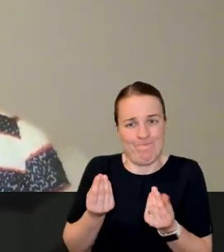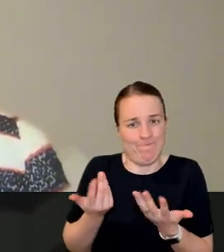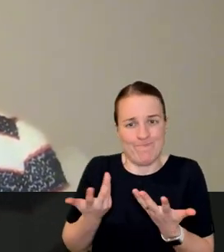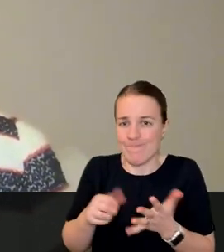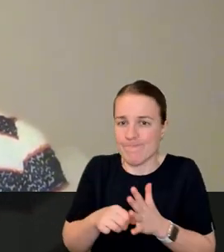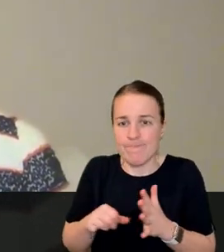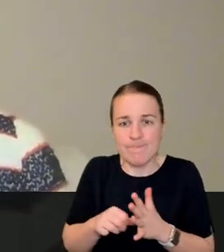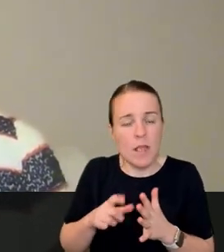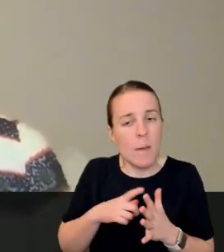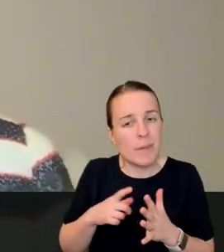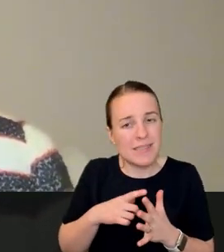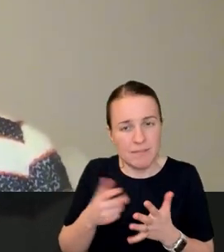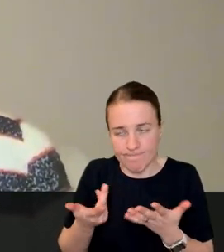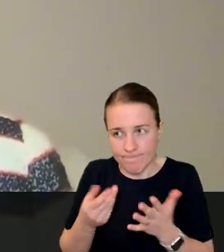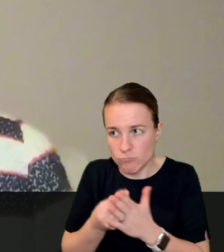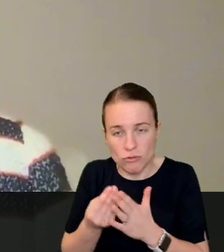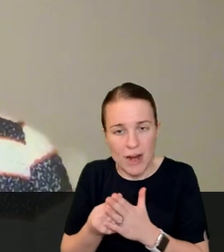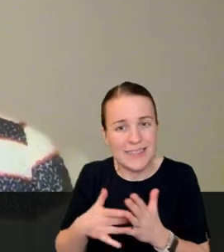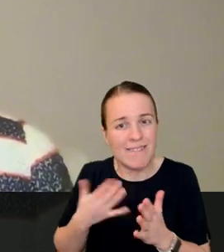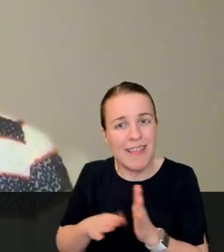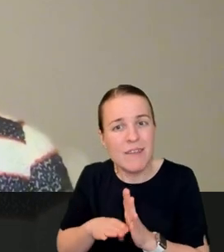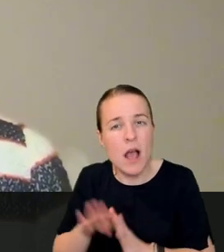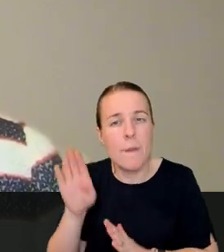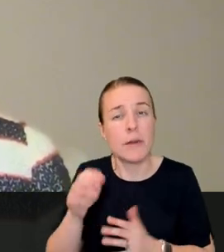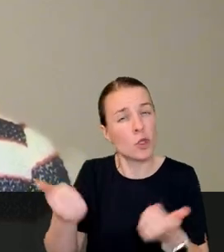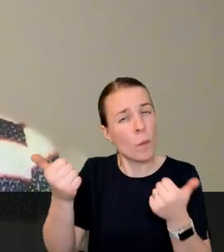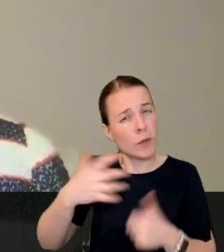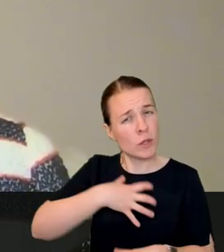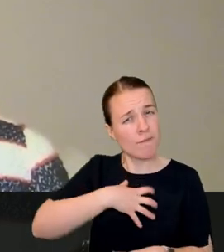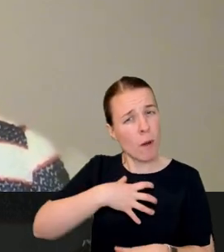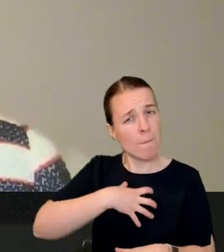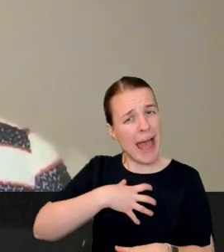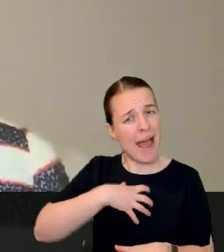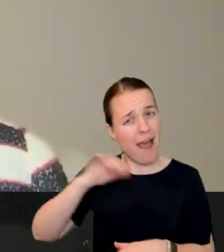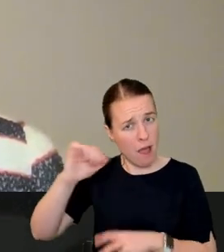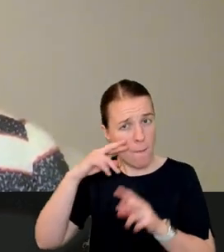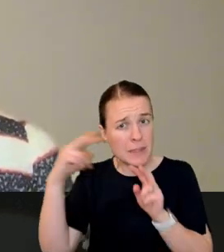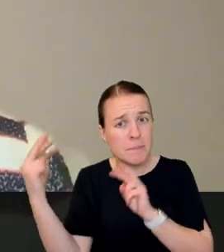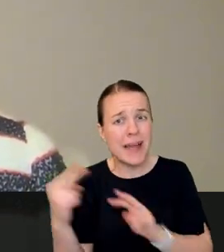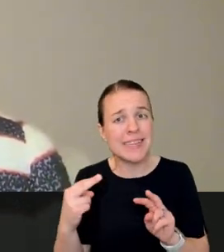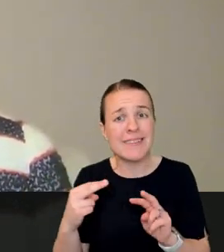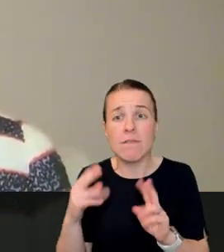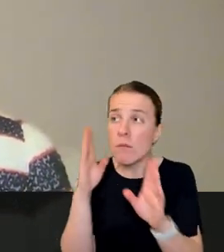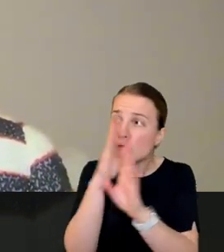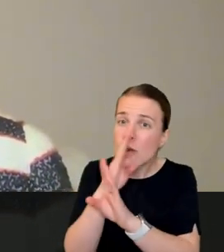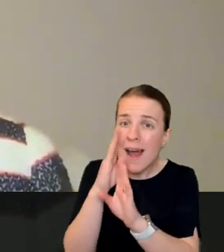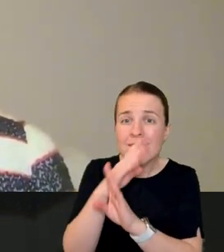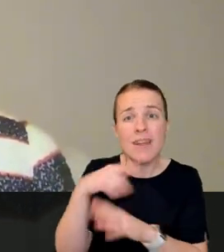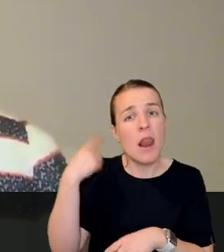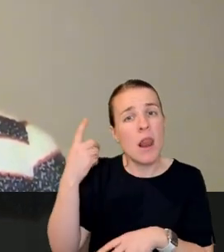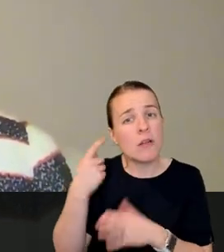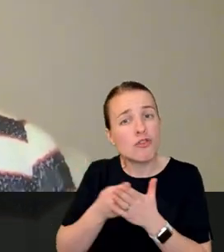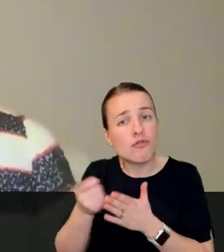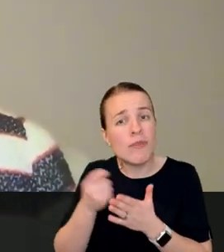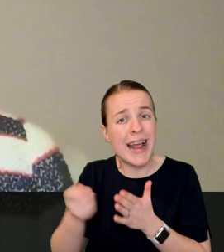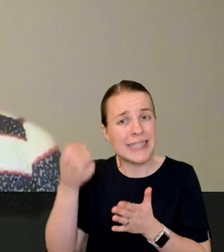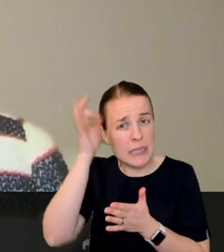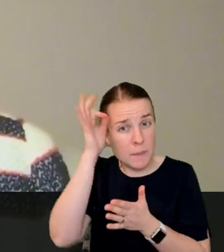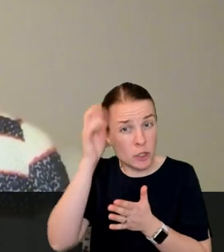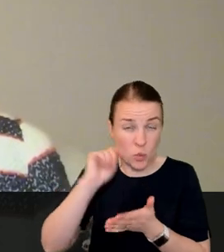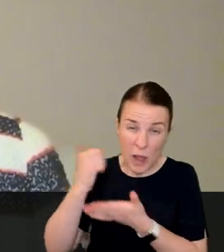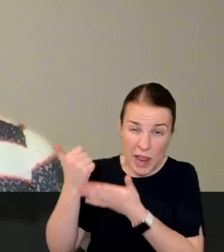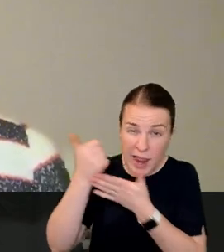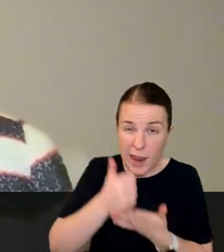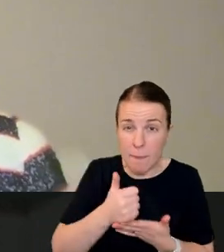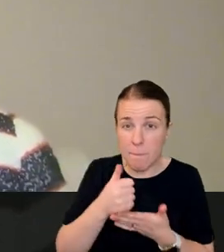good to hear why, from the Mayor's perspective, why a London Private Rent Commission will really benefit the capital, and